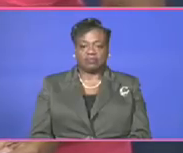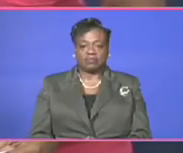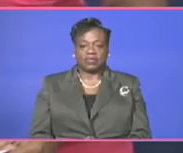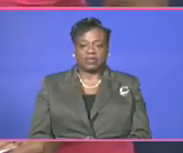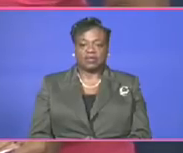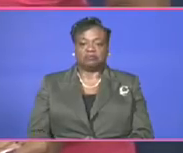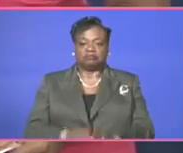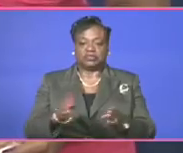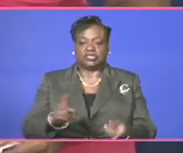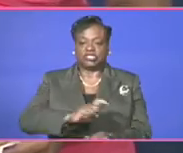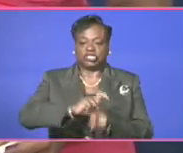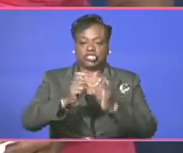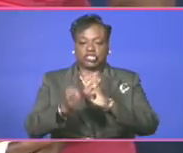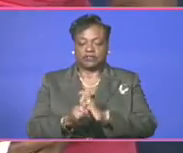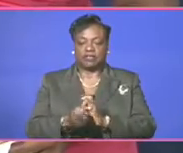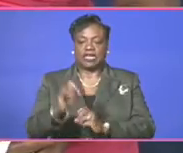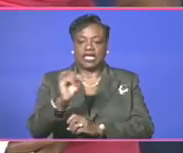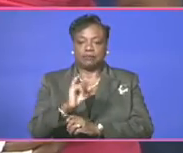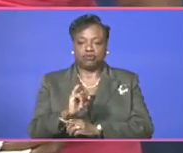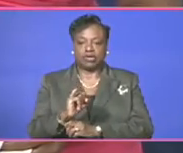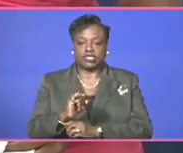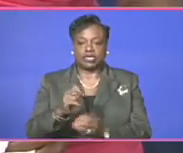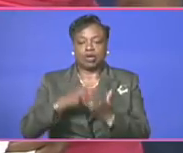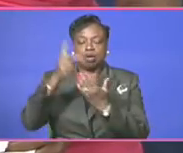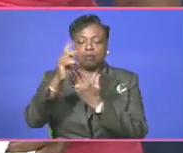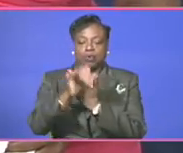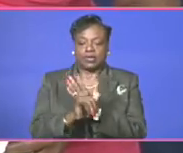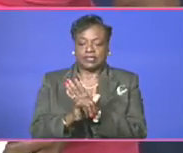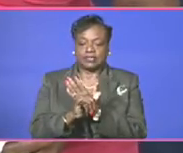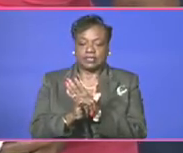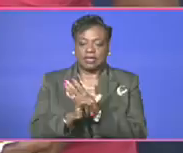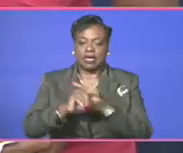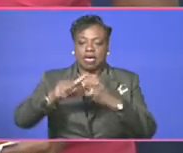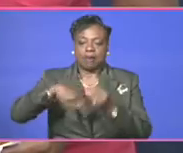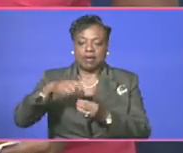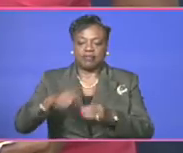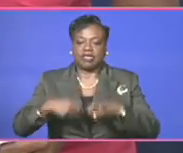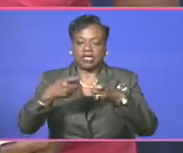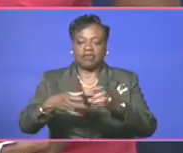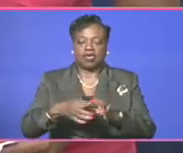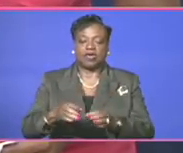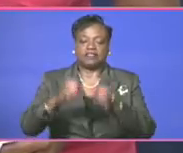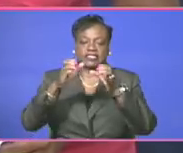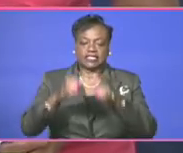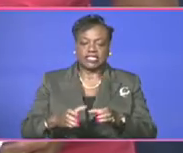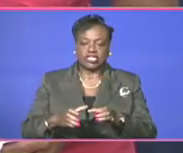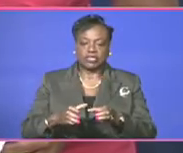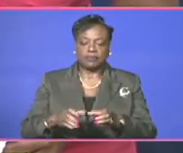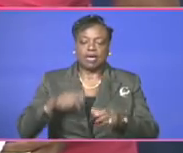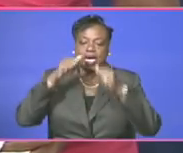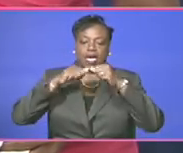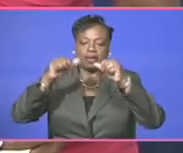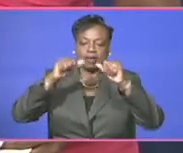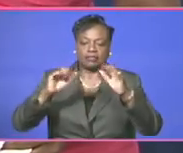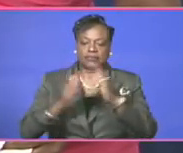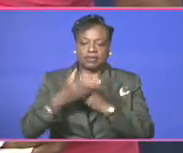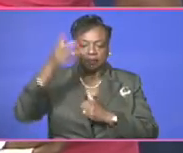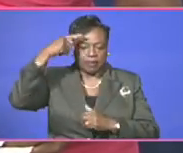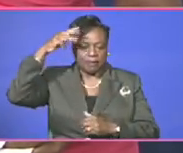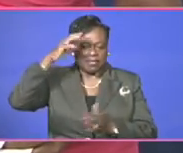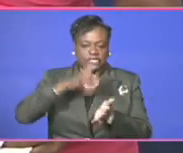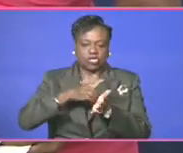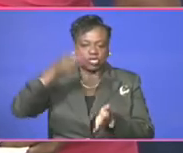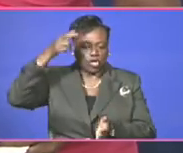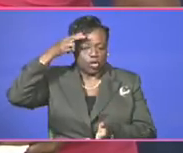A major shift in the immigration policy regarding the granting of citizenship announced by Prime Minister Dr. the Honorable